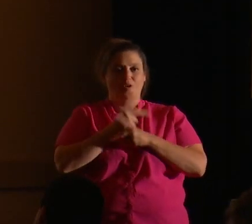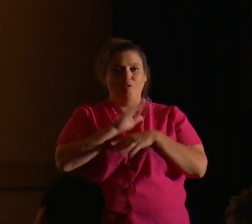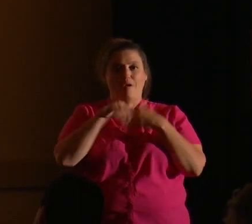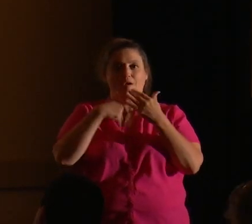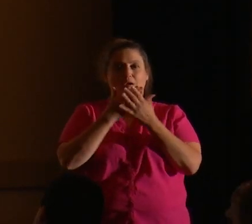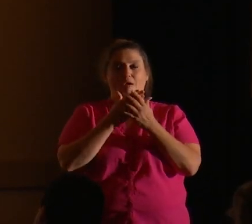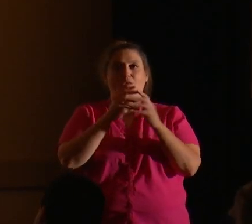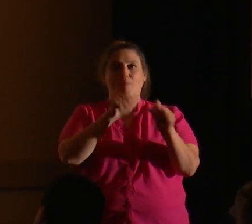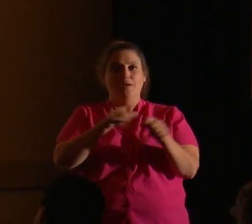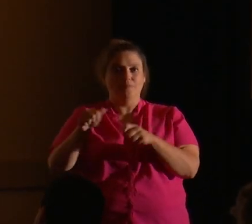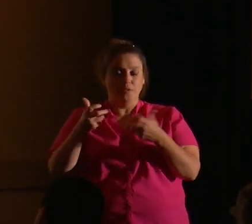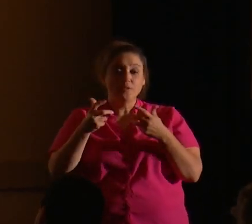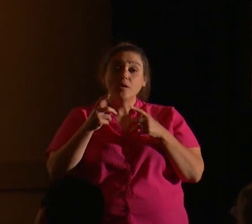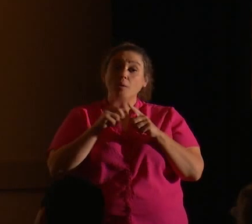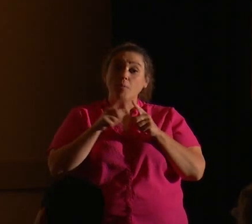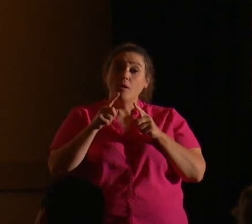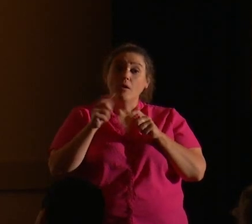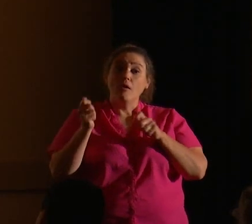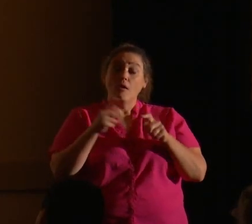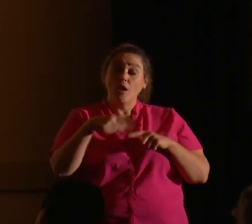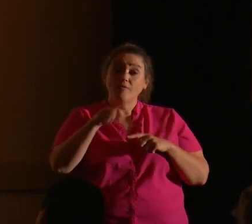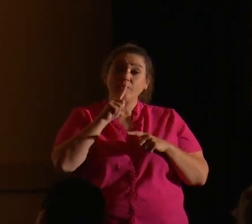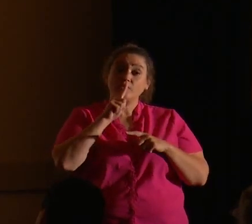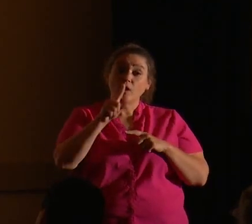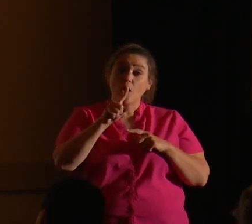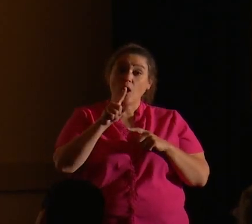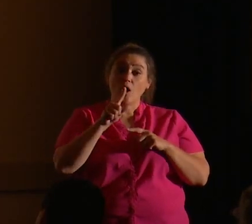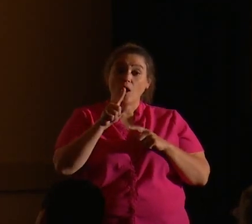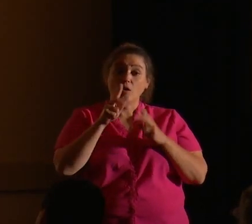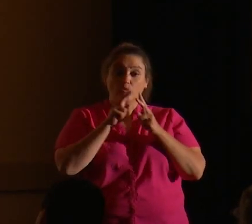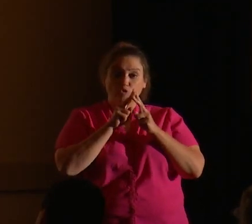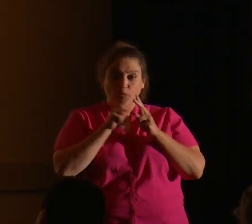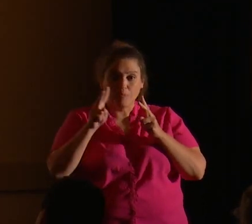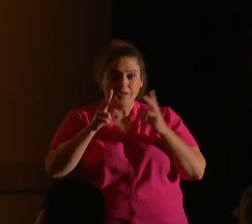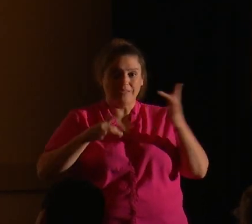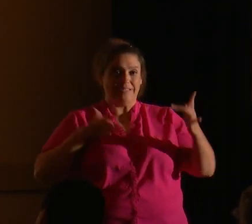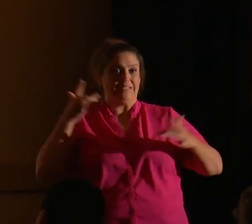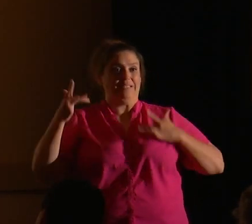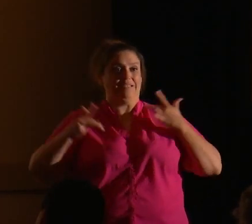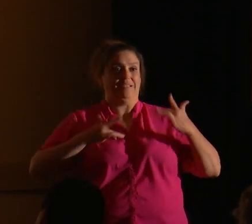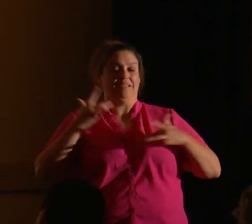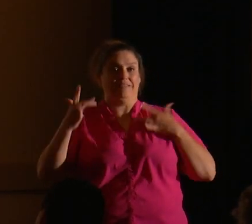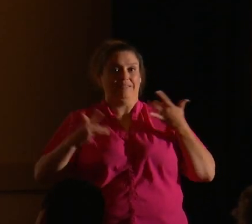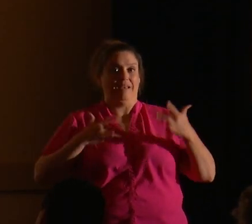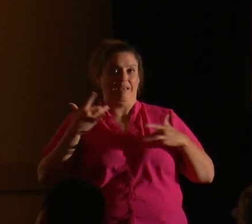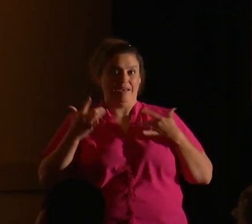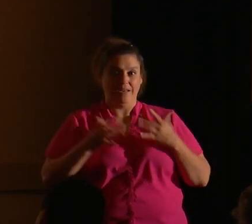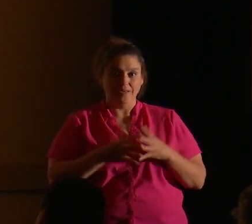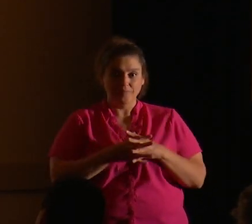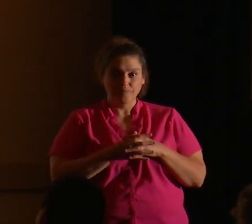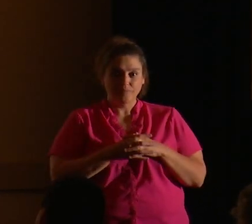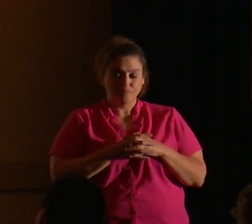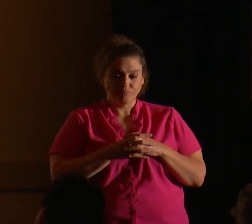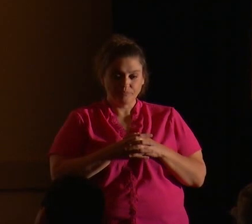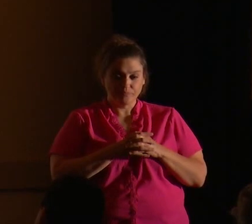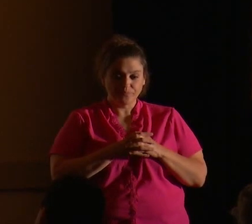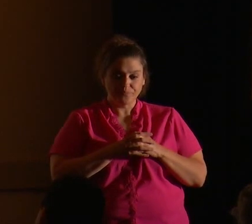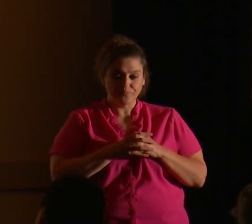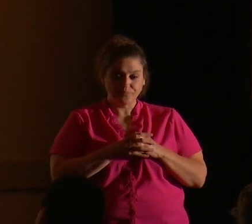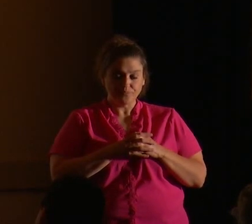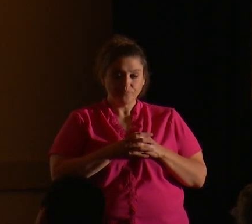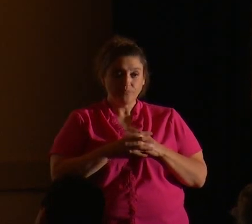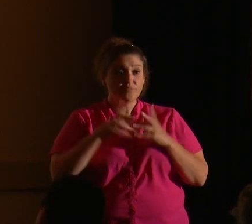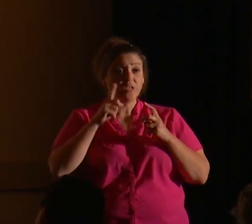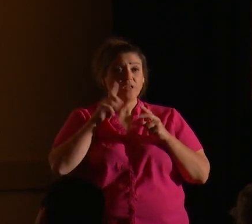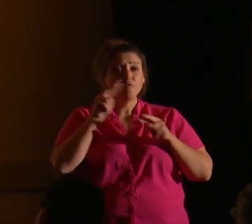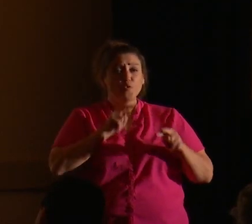But these are all tremendously exciting avenues of research. To look at the planets in